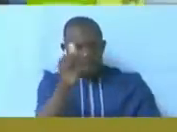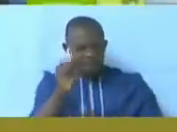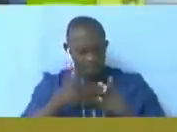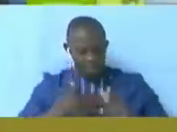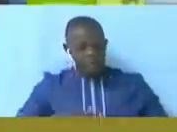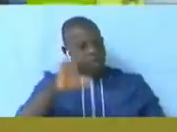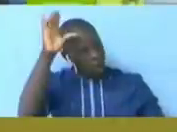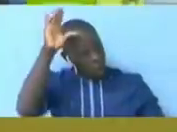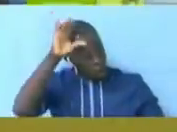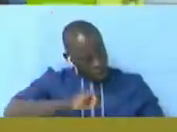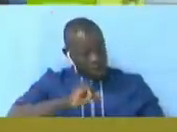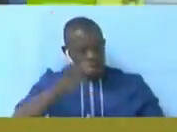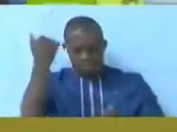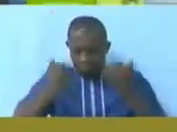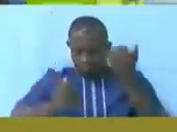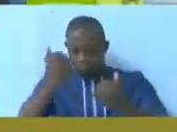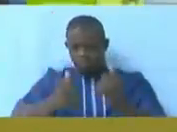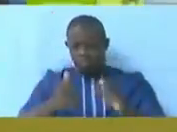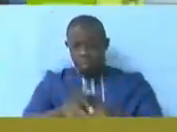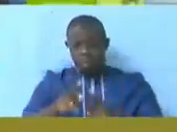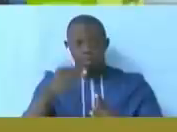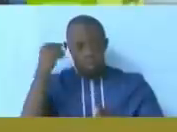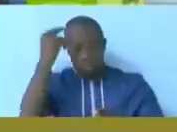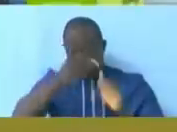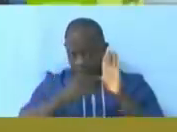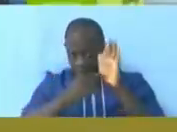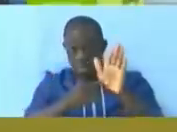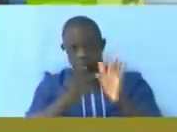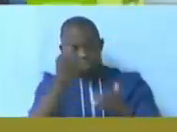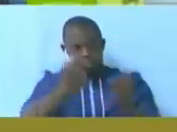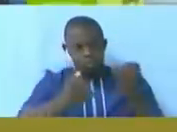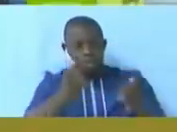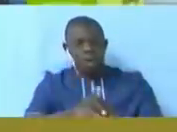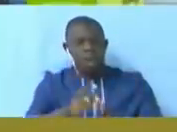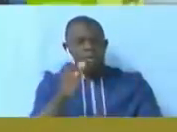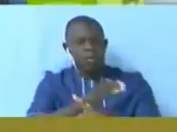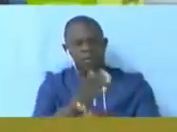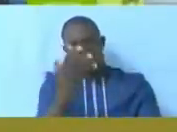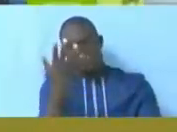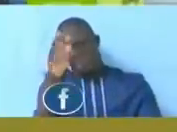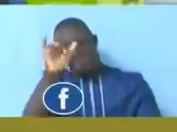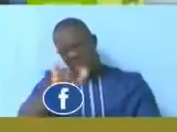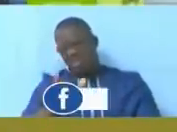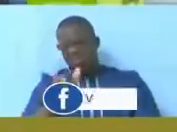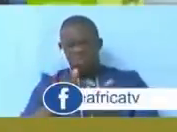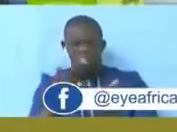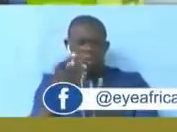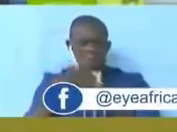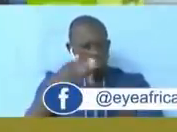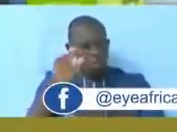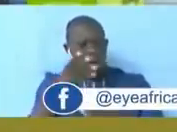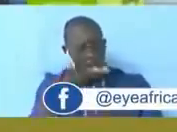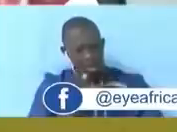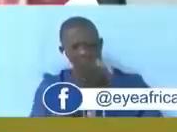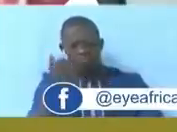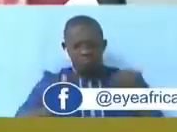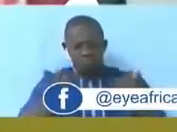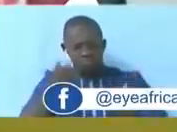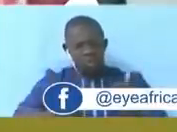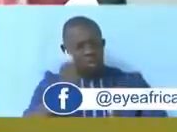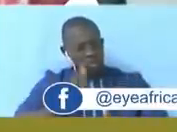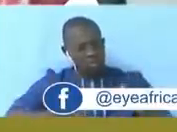more. Mbe wo motole kono ye mendin na dukura moto menyanta tarlambulu mbe wole kono adu mbe nyimfola wo